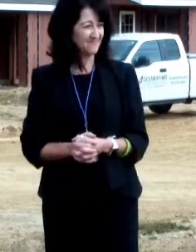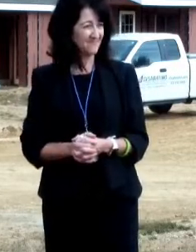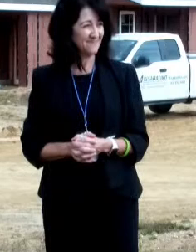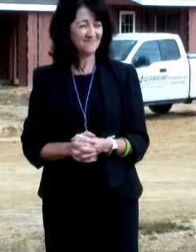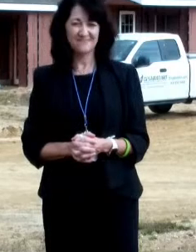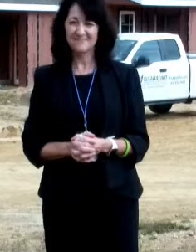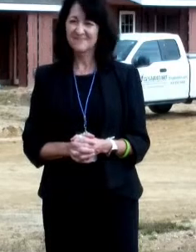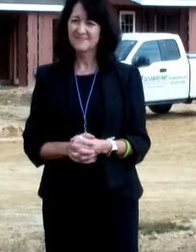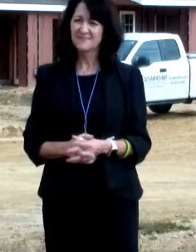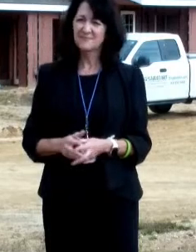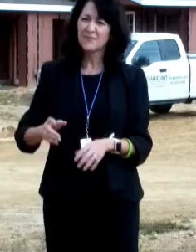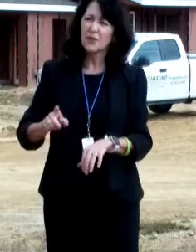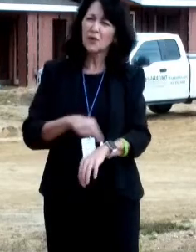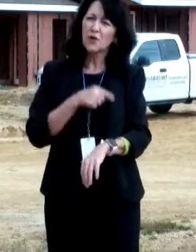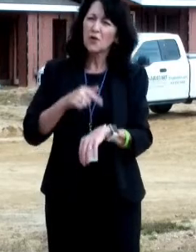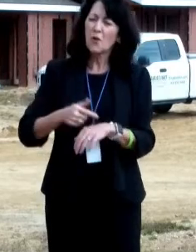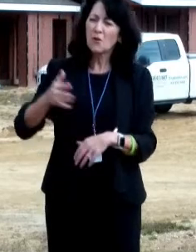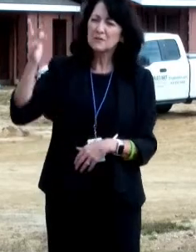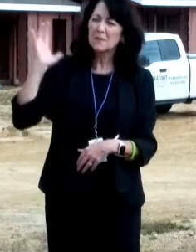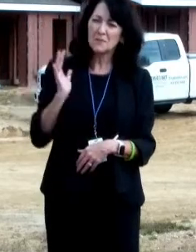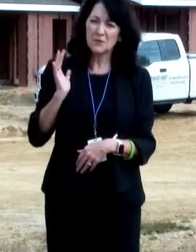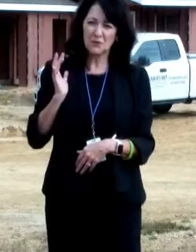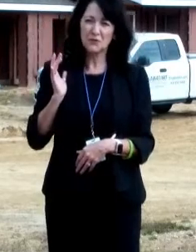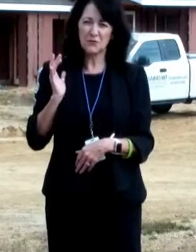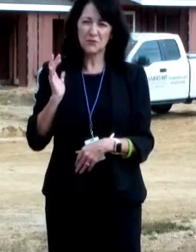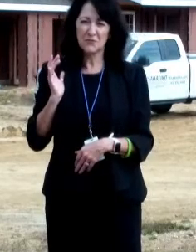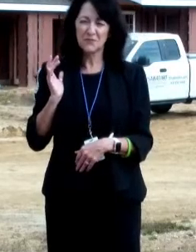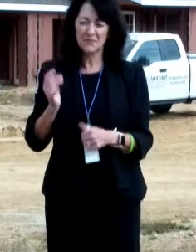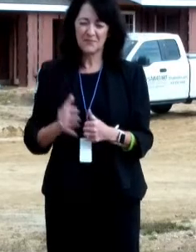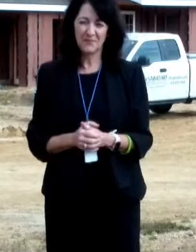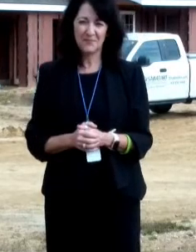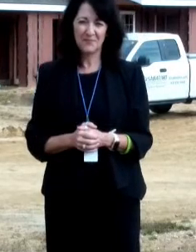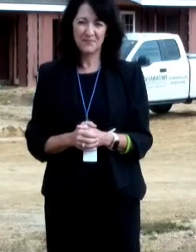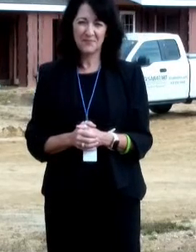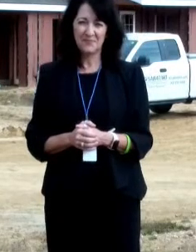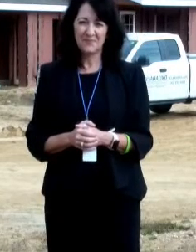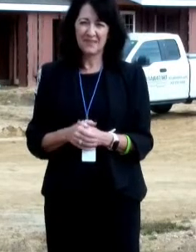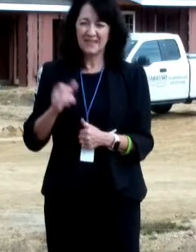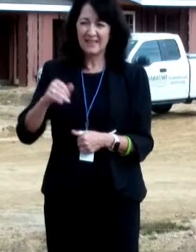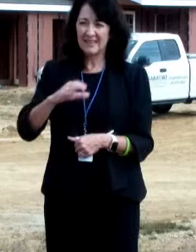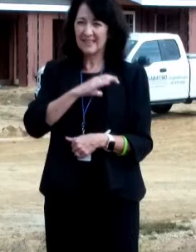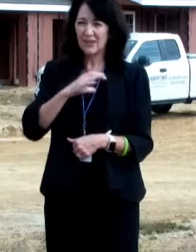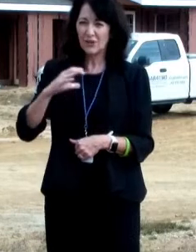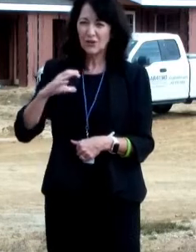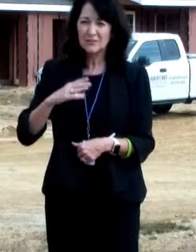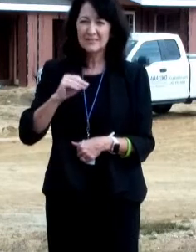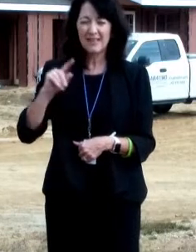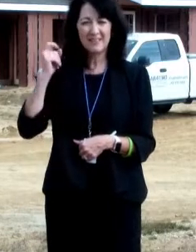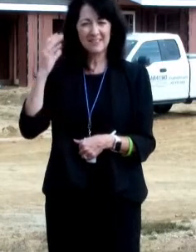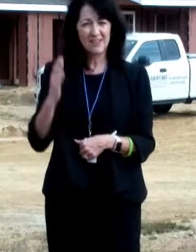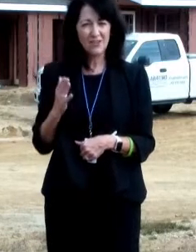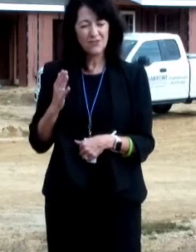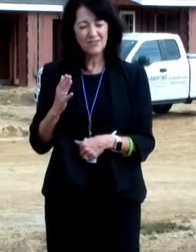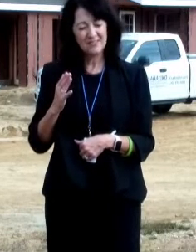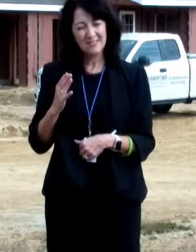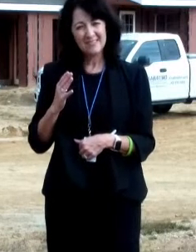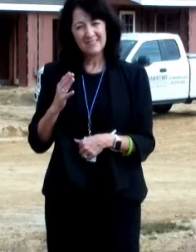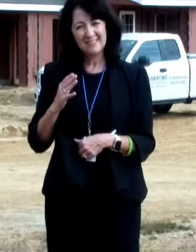Long time ago, when I was privileged to be your treasurer and then later your congressman and then governor, there was